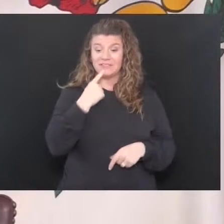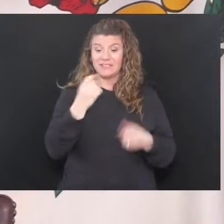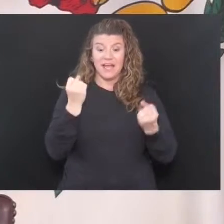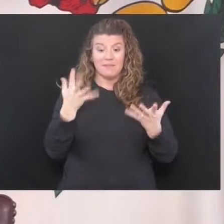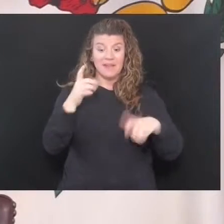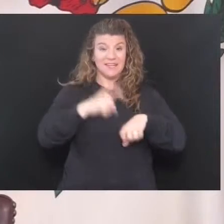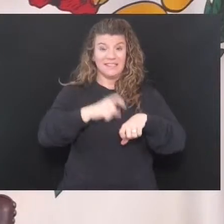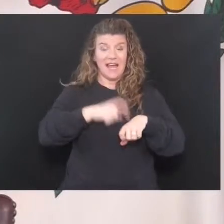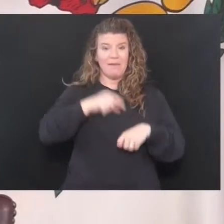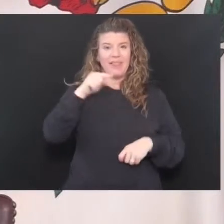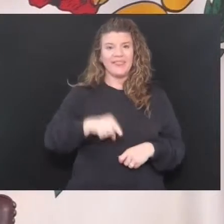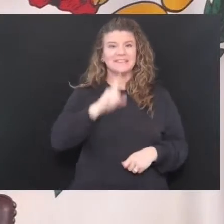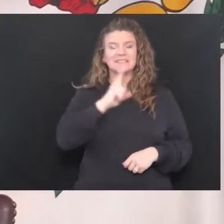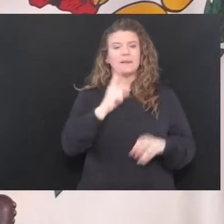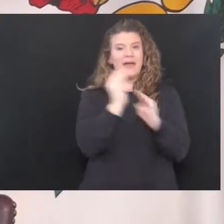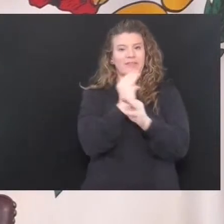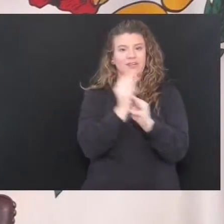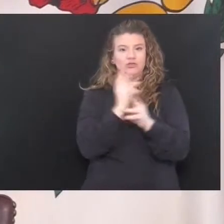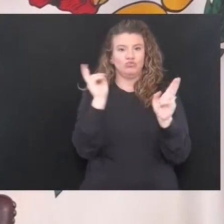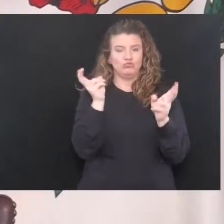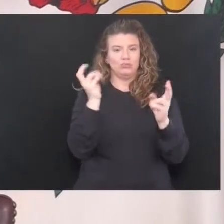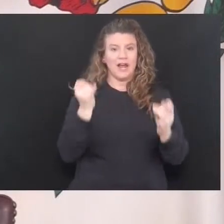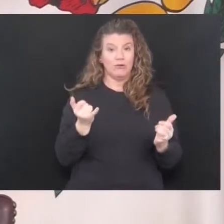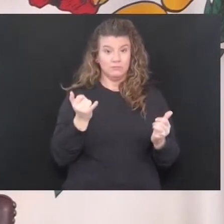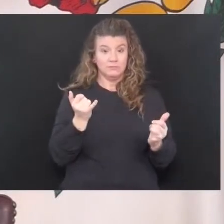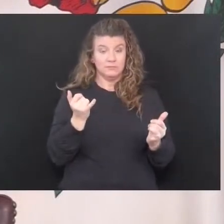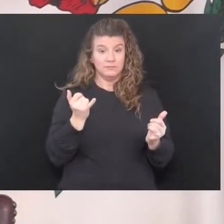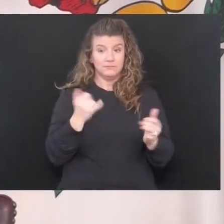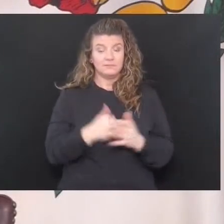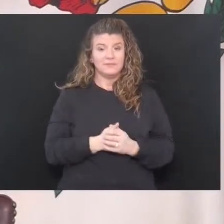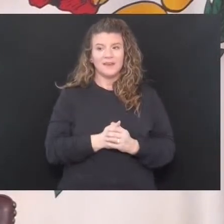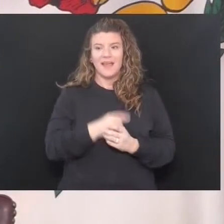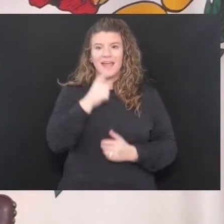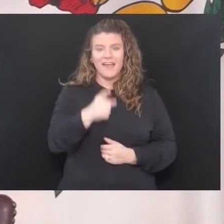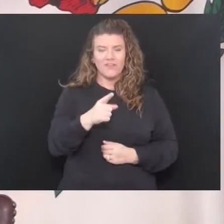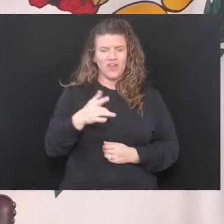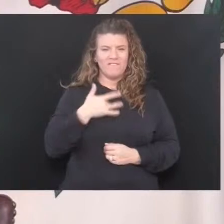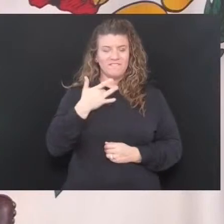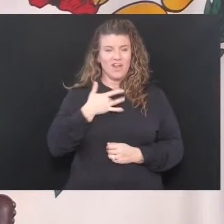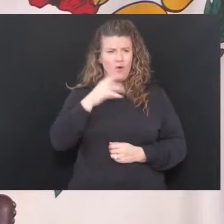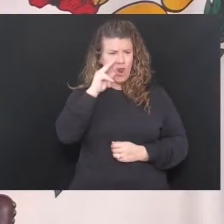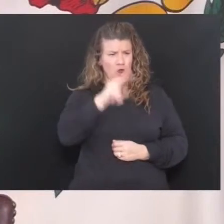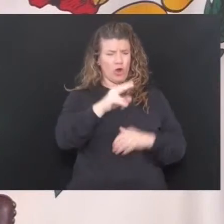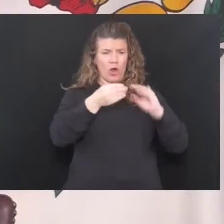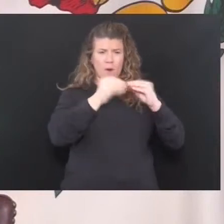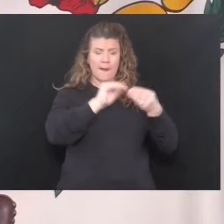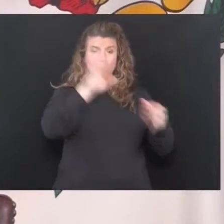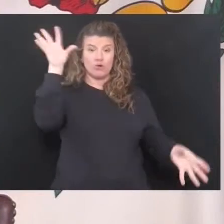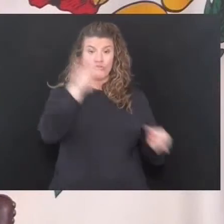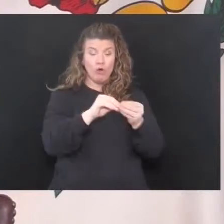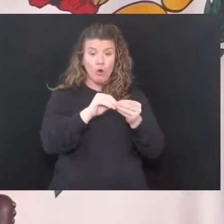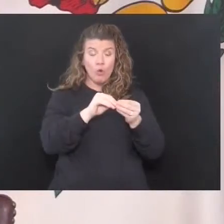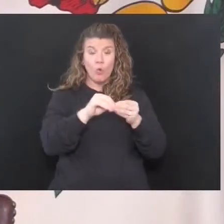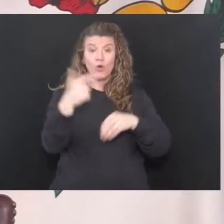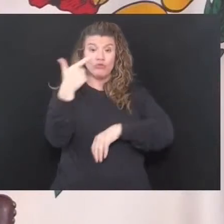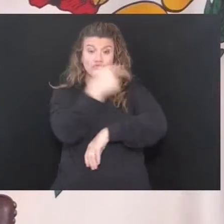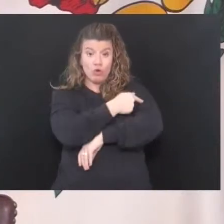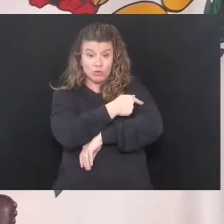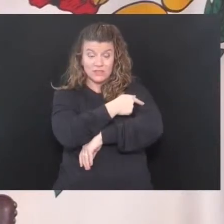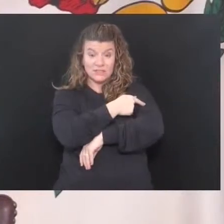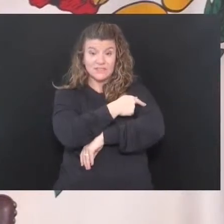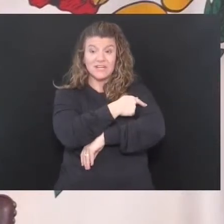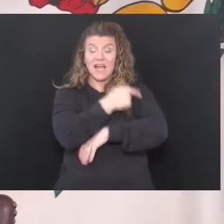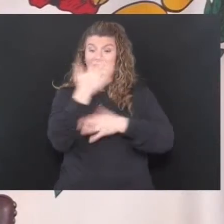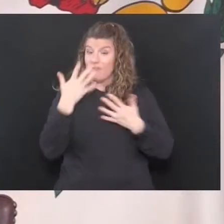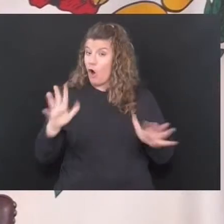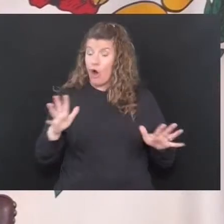this is nothing but a math issue. If you look and think we have delivered total number of doses that have gone